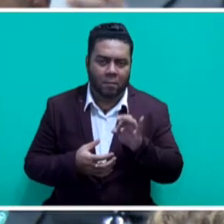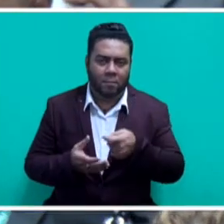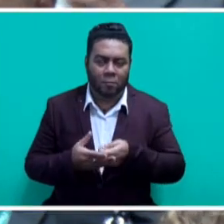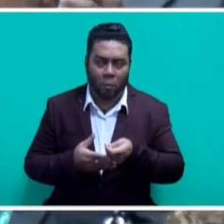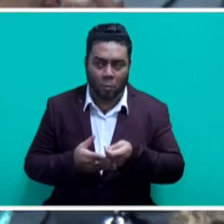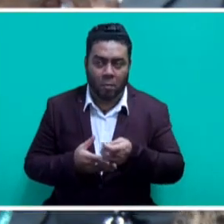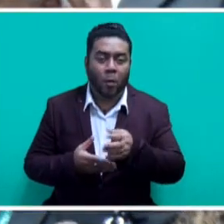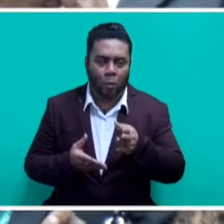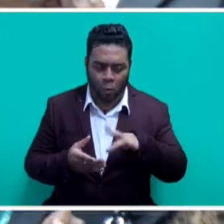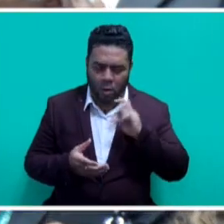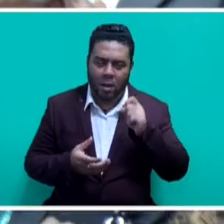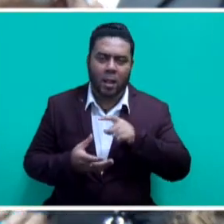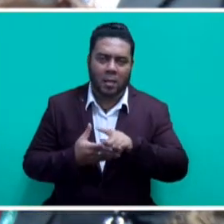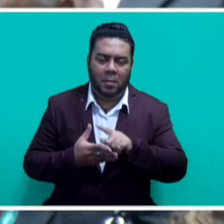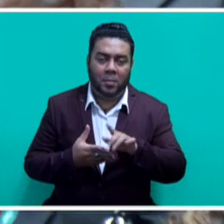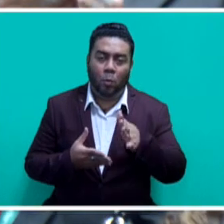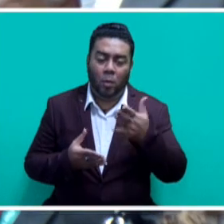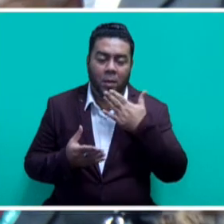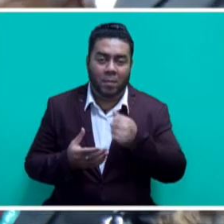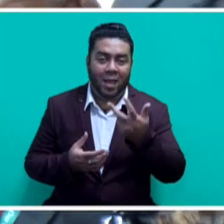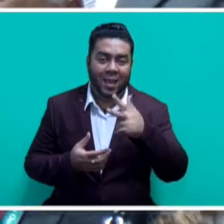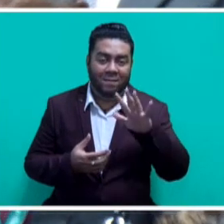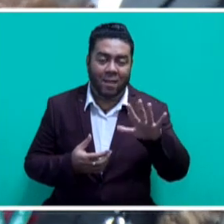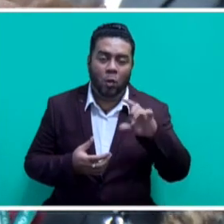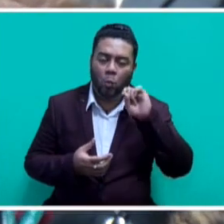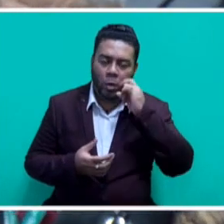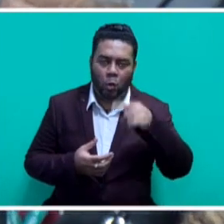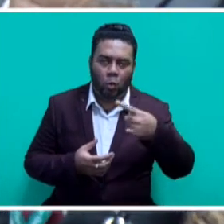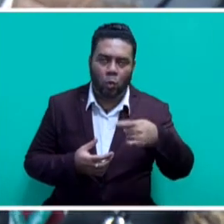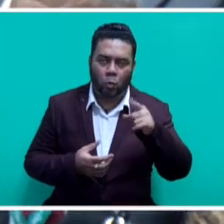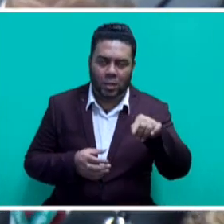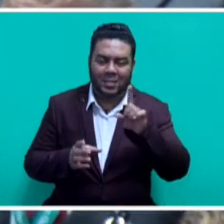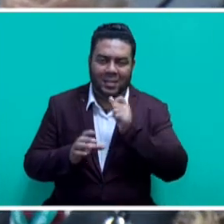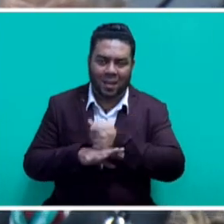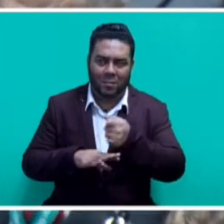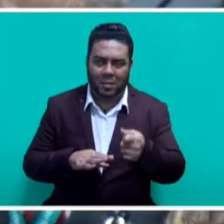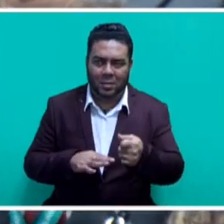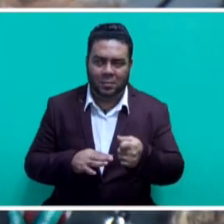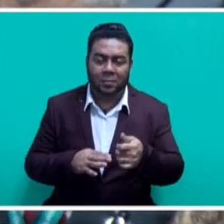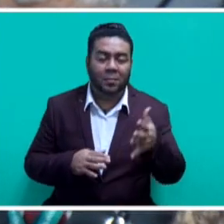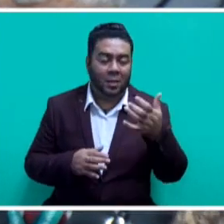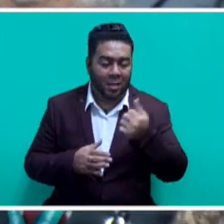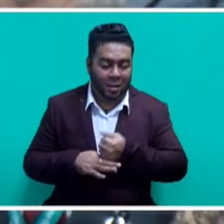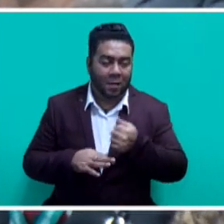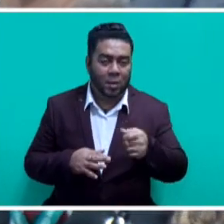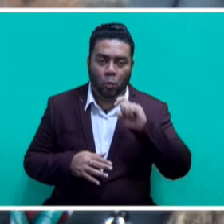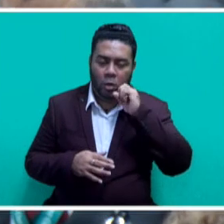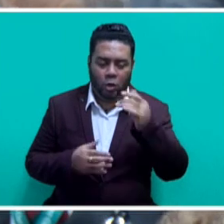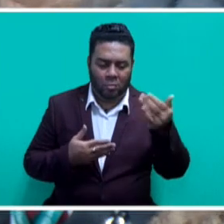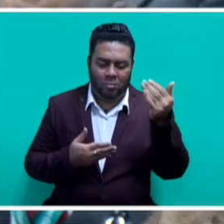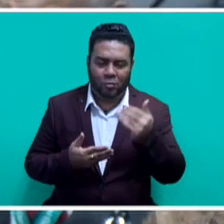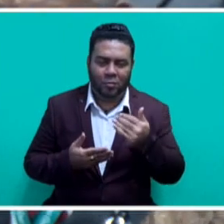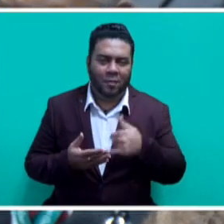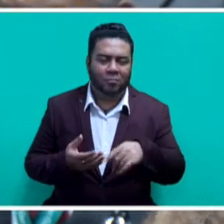We are pleased to announce that $85 ton will continue with this government, and I can state here and now that our government will not shortchange